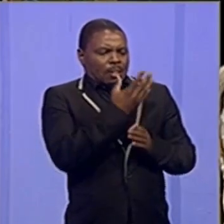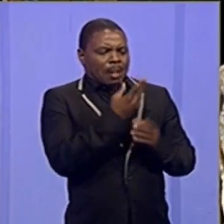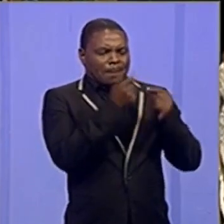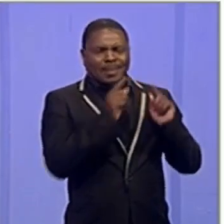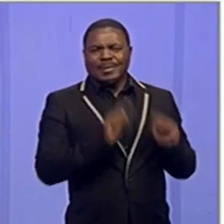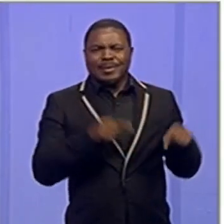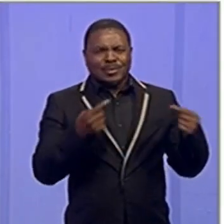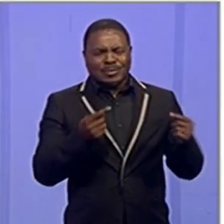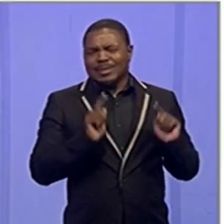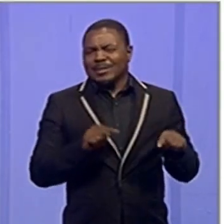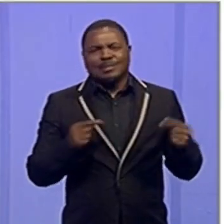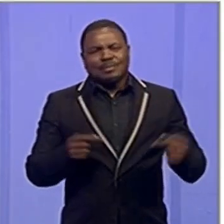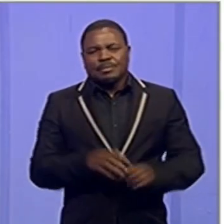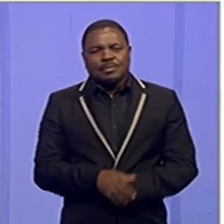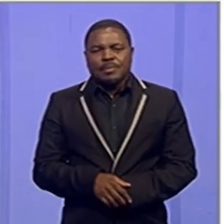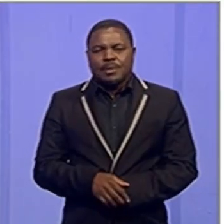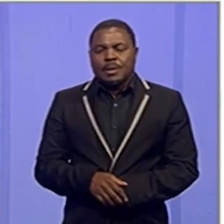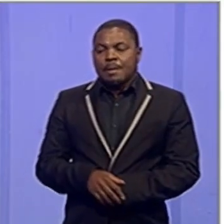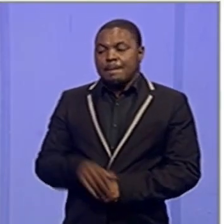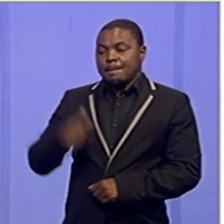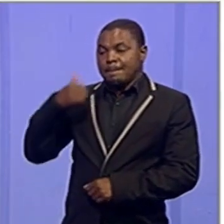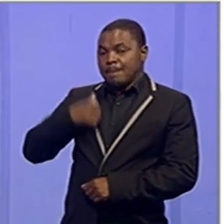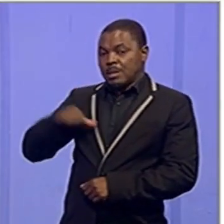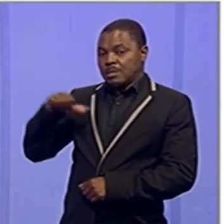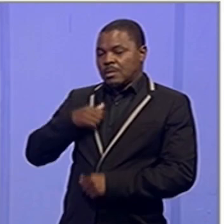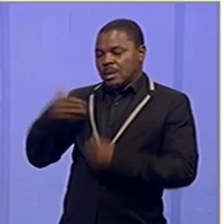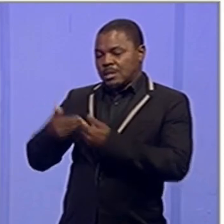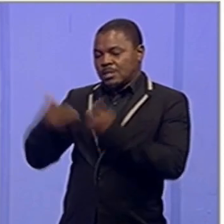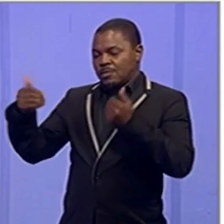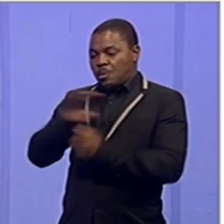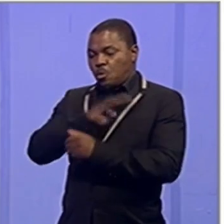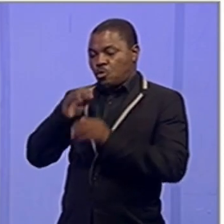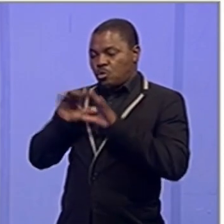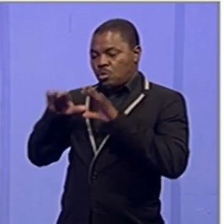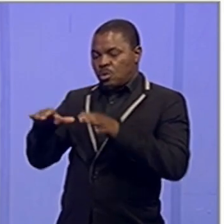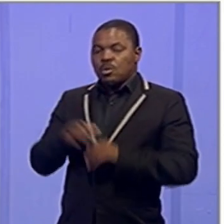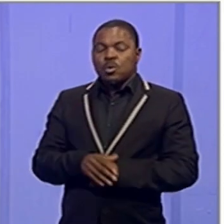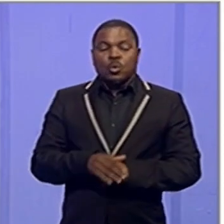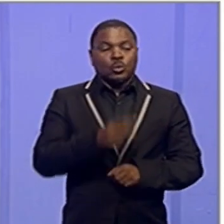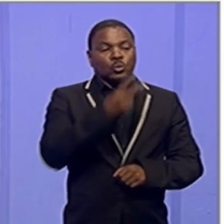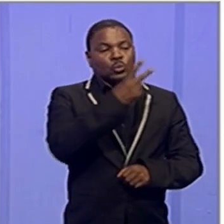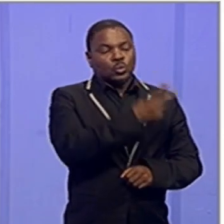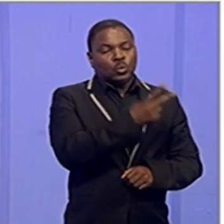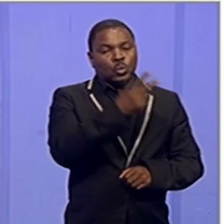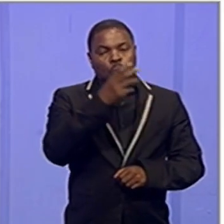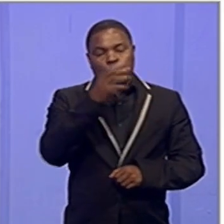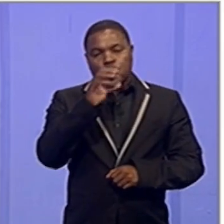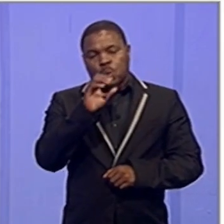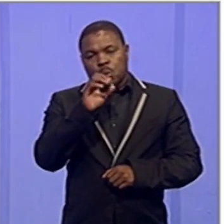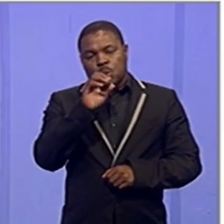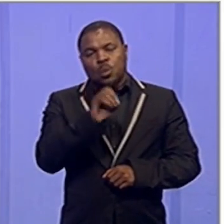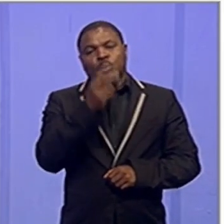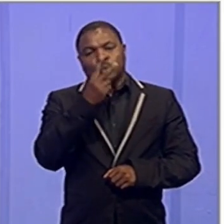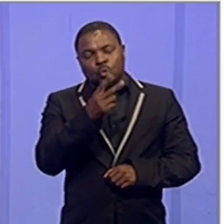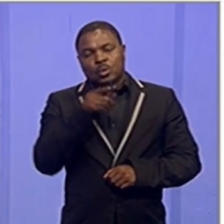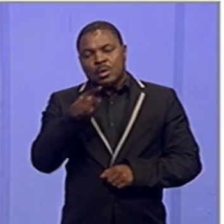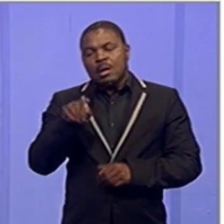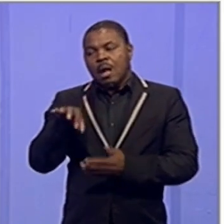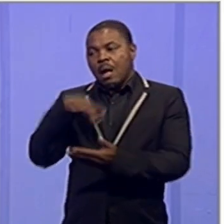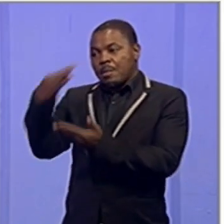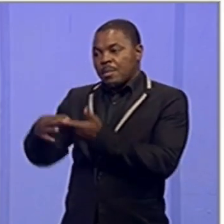revenue and so on. Go ya ka ba Municipal Demarcation Board mo dikopong di le 202 tse di amogetsweng di le